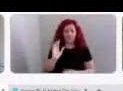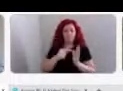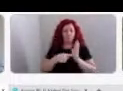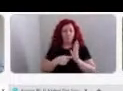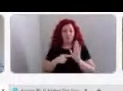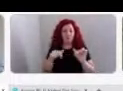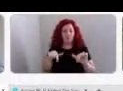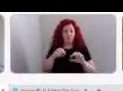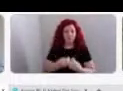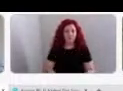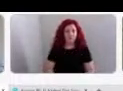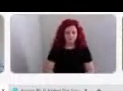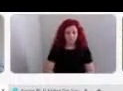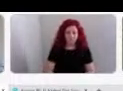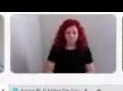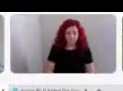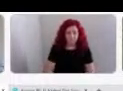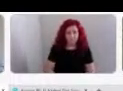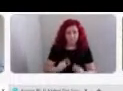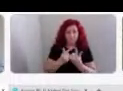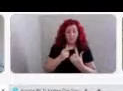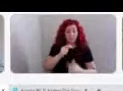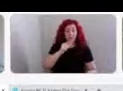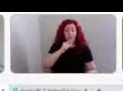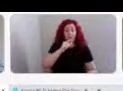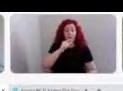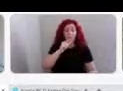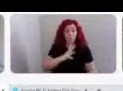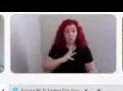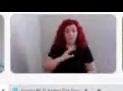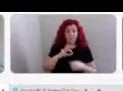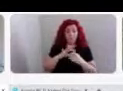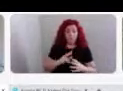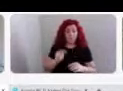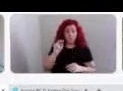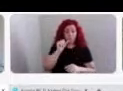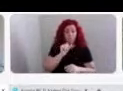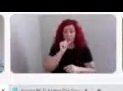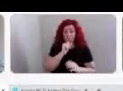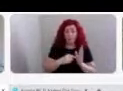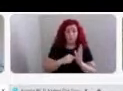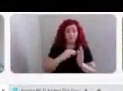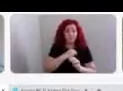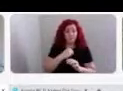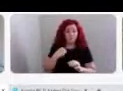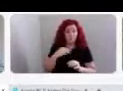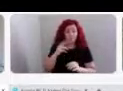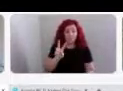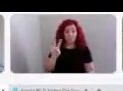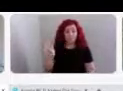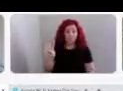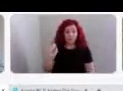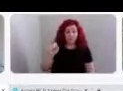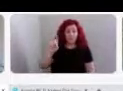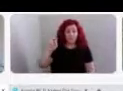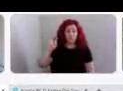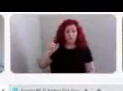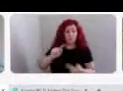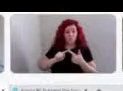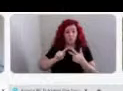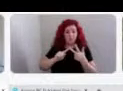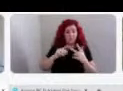organization the league of women voters northern arizona represents its members in the verde valley sedona